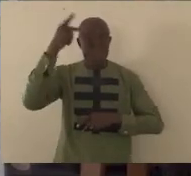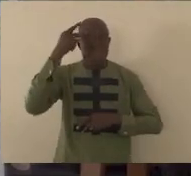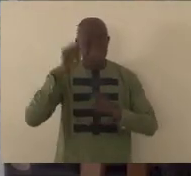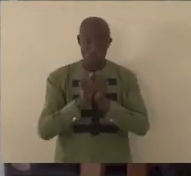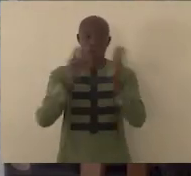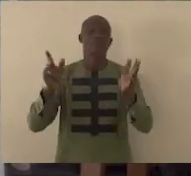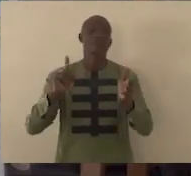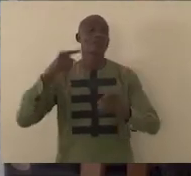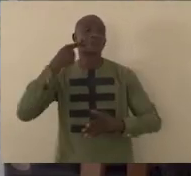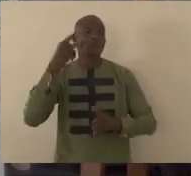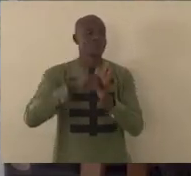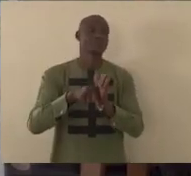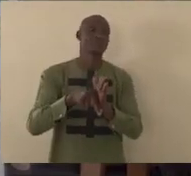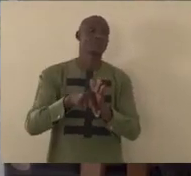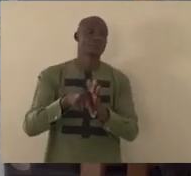bitterness.